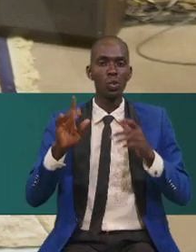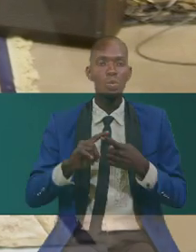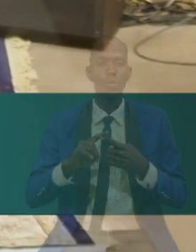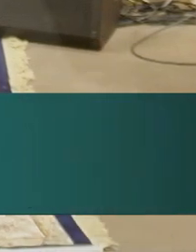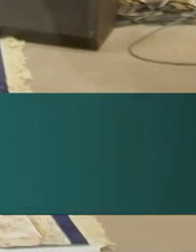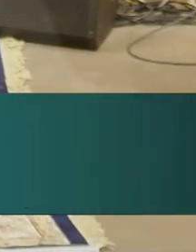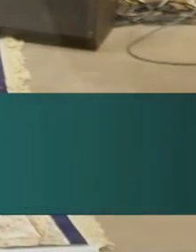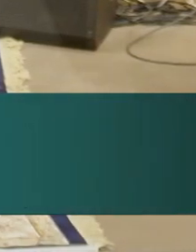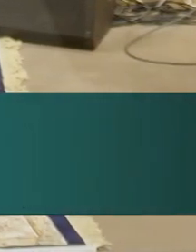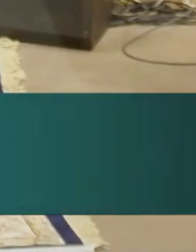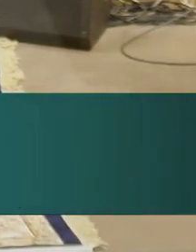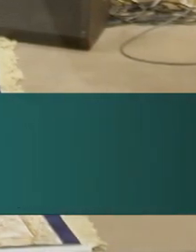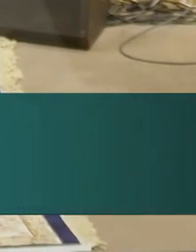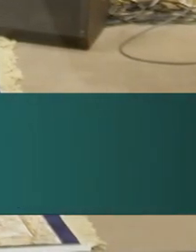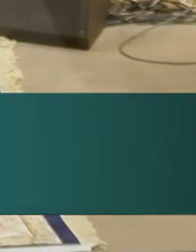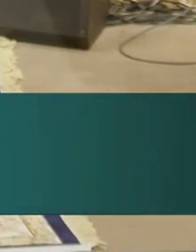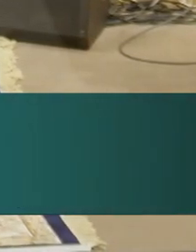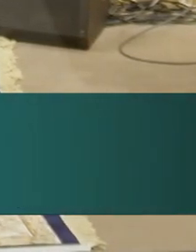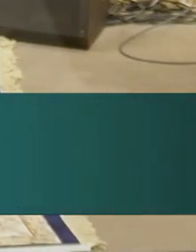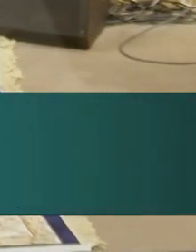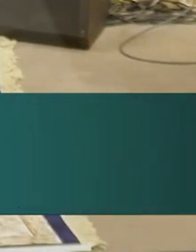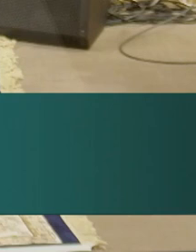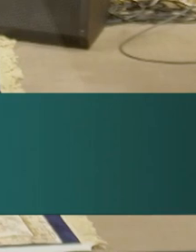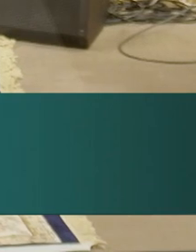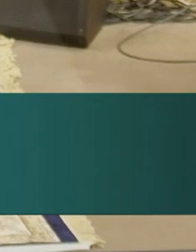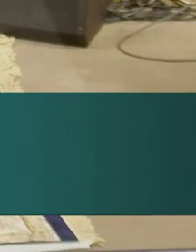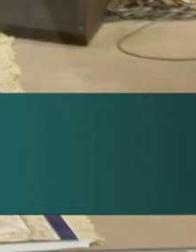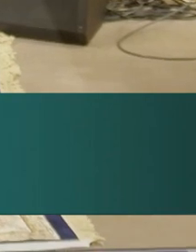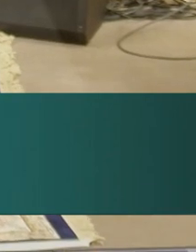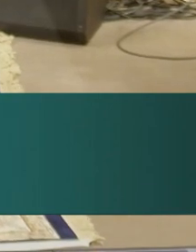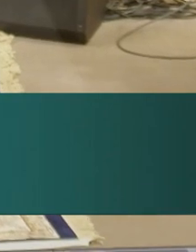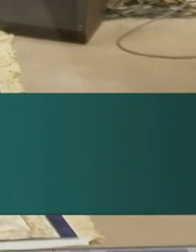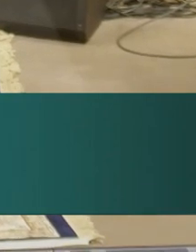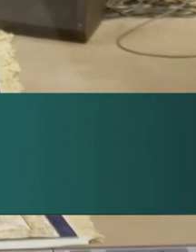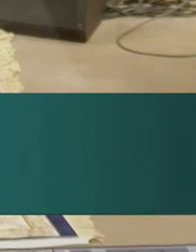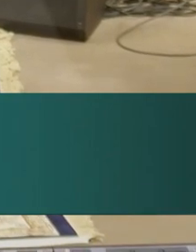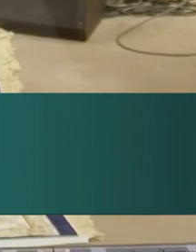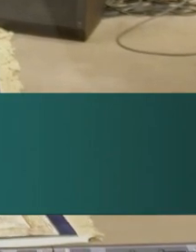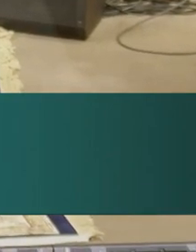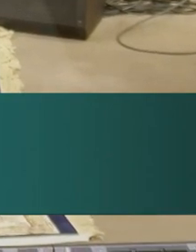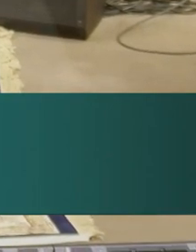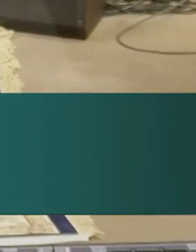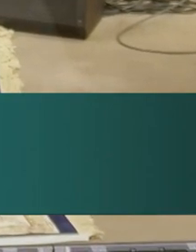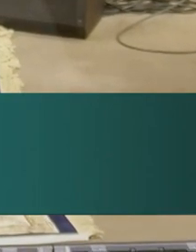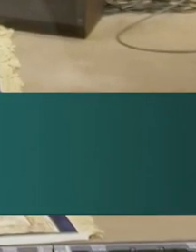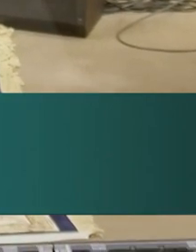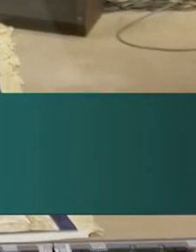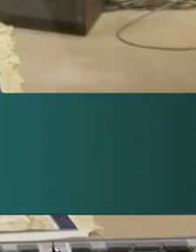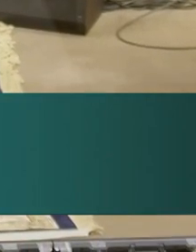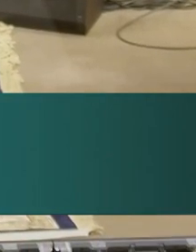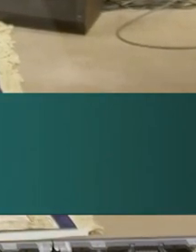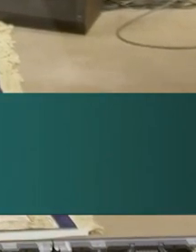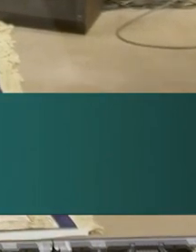reconciliation. Look at verse 20. In verse 20, now then, we as ambassadors for Christ.